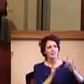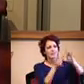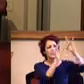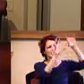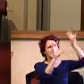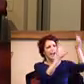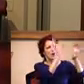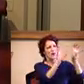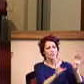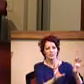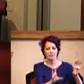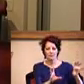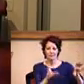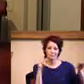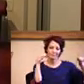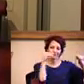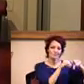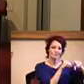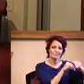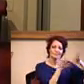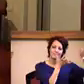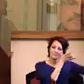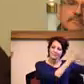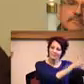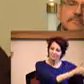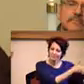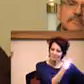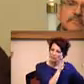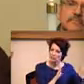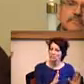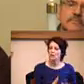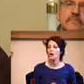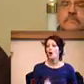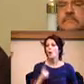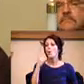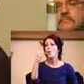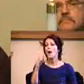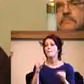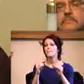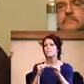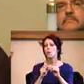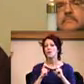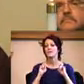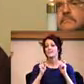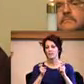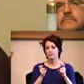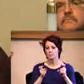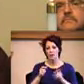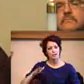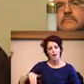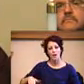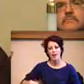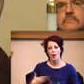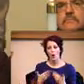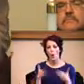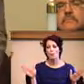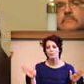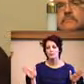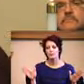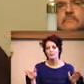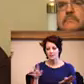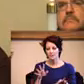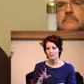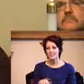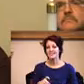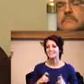decorations of Christmas are put away there's yet one more gift to unwrap and that's the